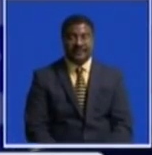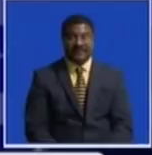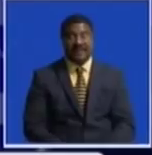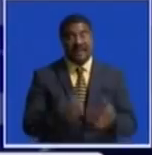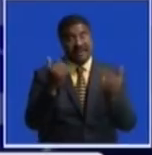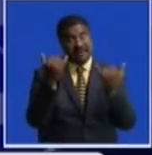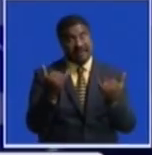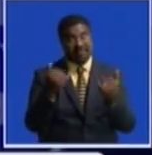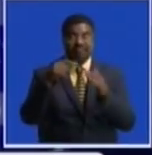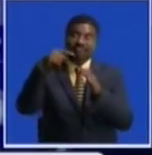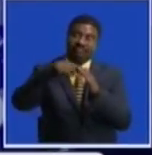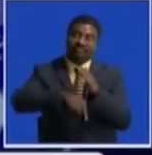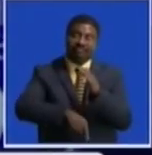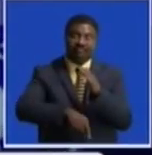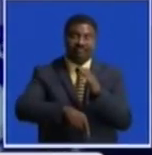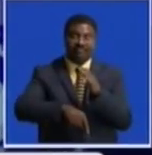The news now in detail.